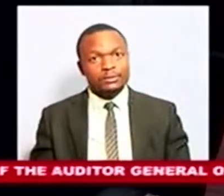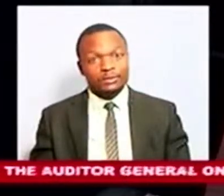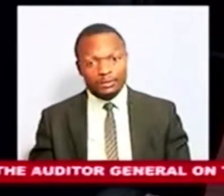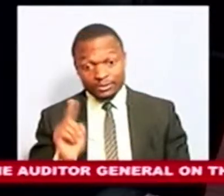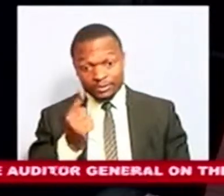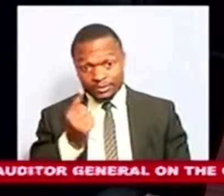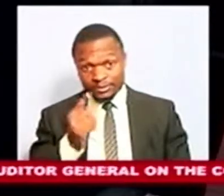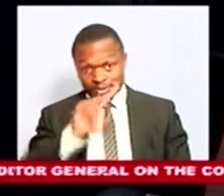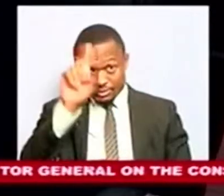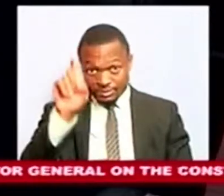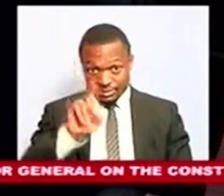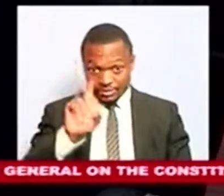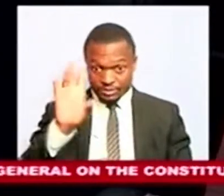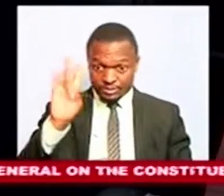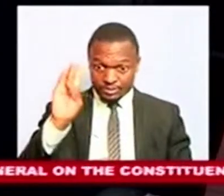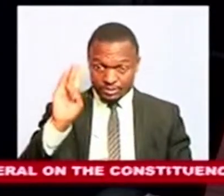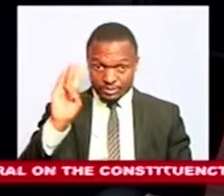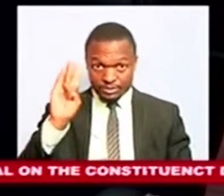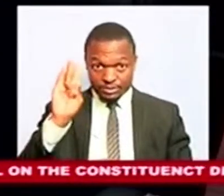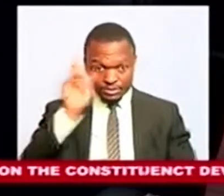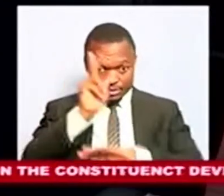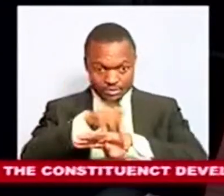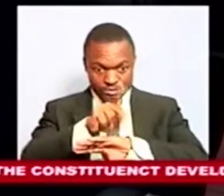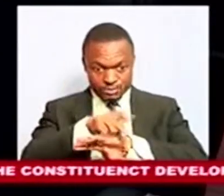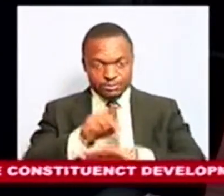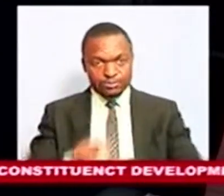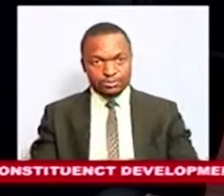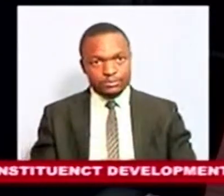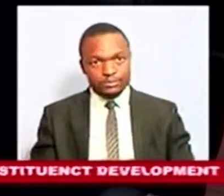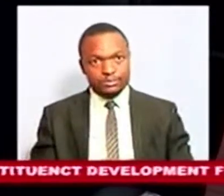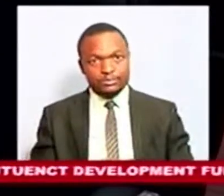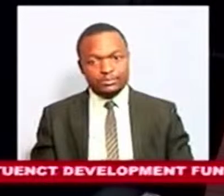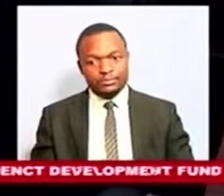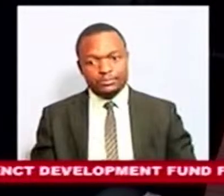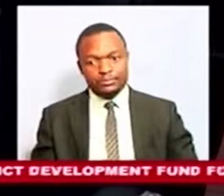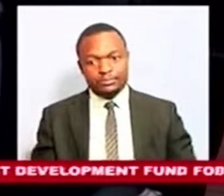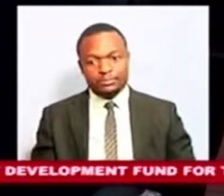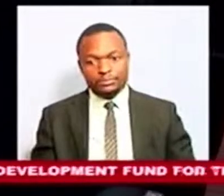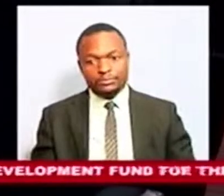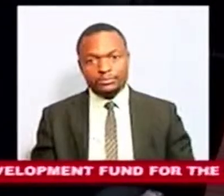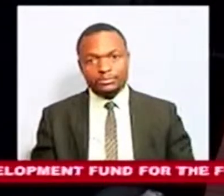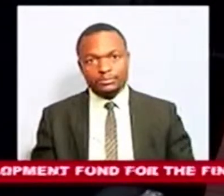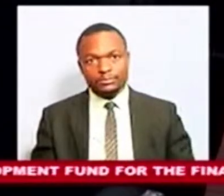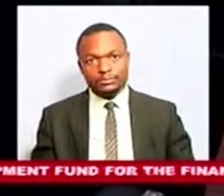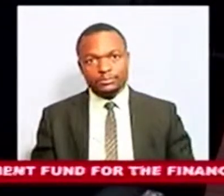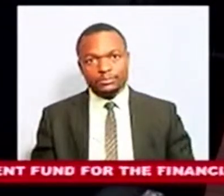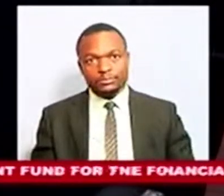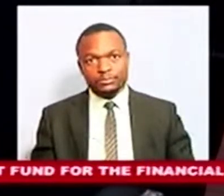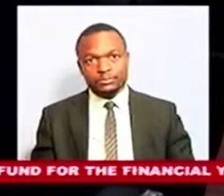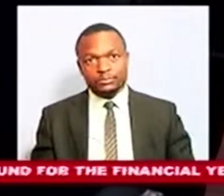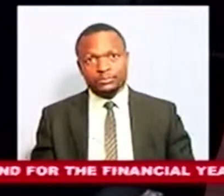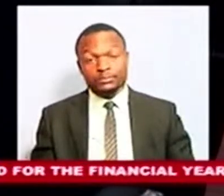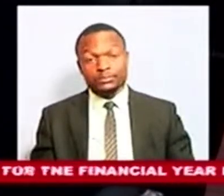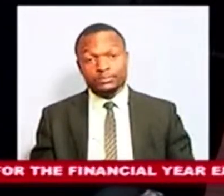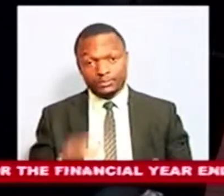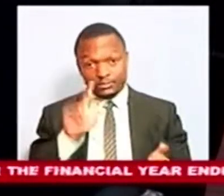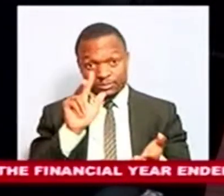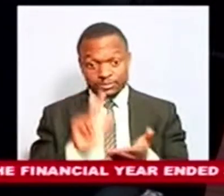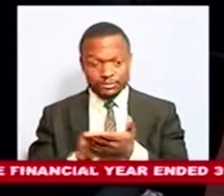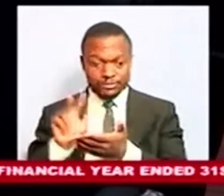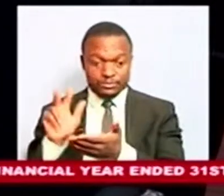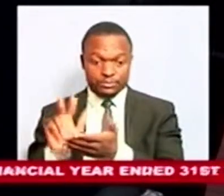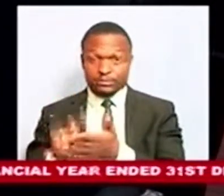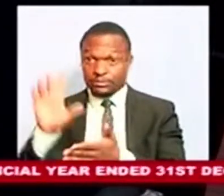question is there are 17 projects, and yet the conveyance notice approved 18